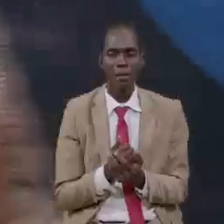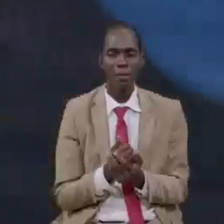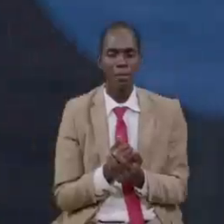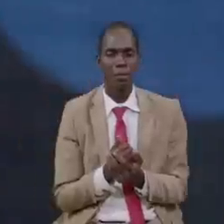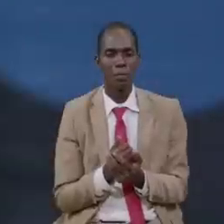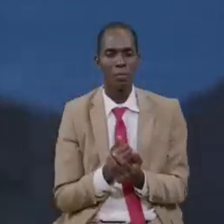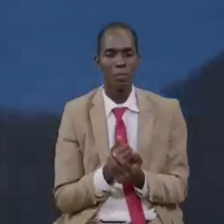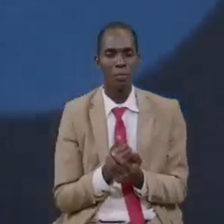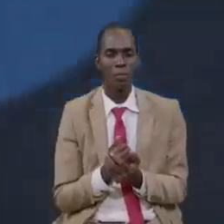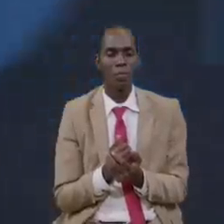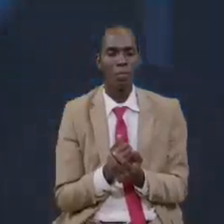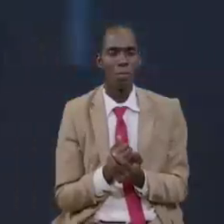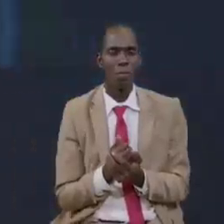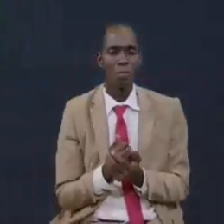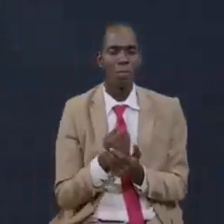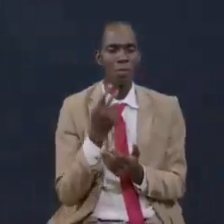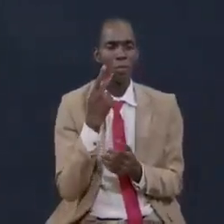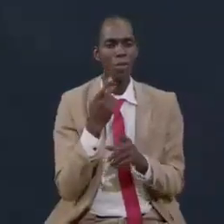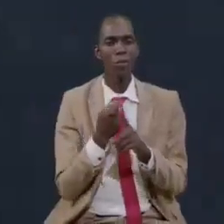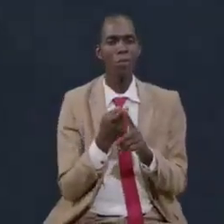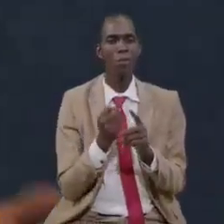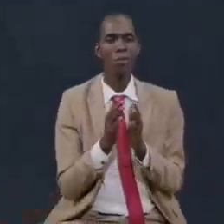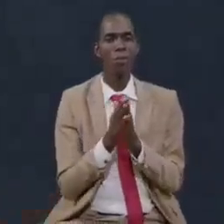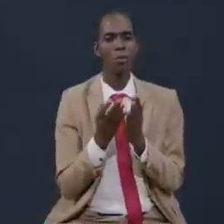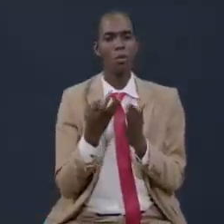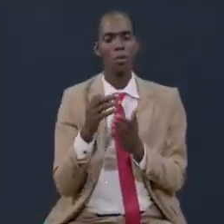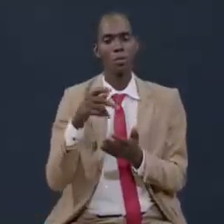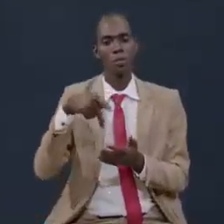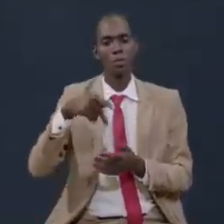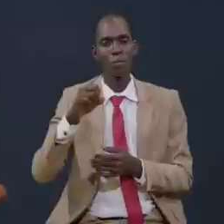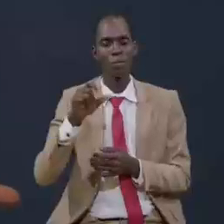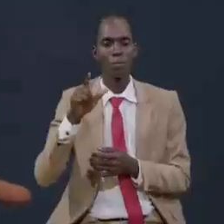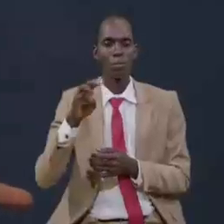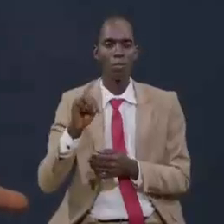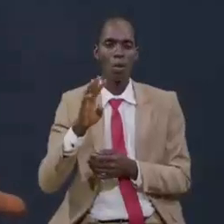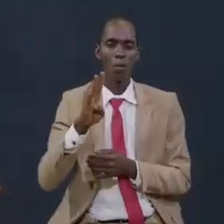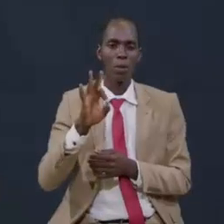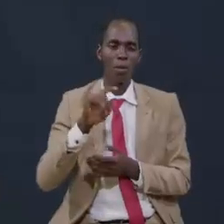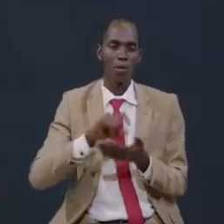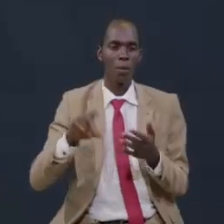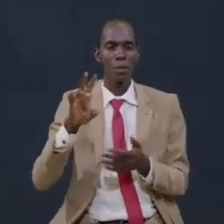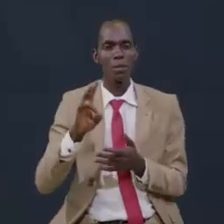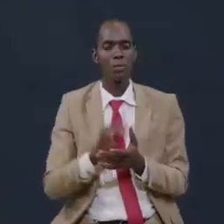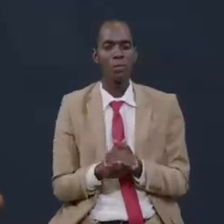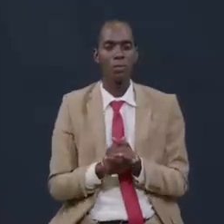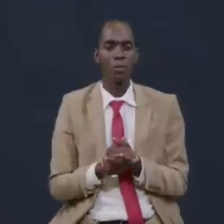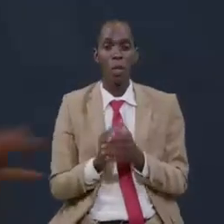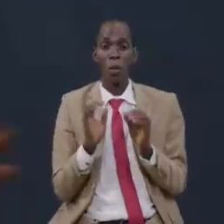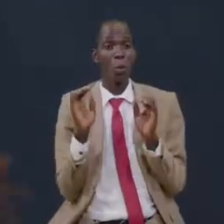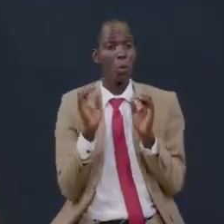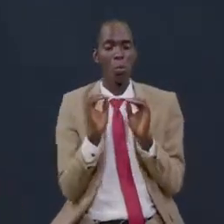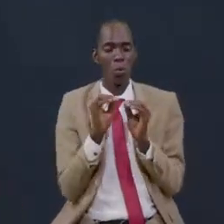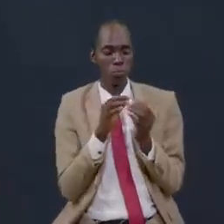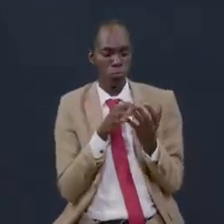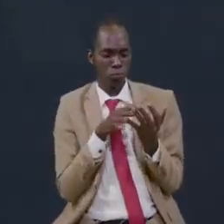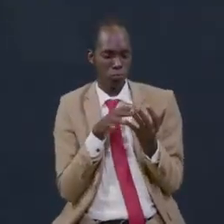And look at Psalm 49, reading from verse 7. None of them can